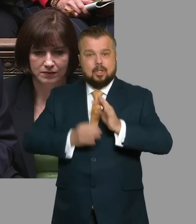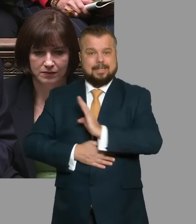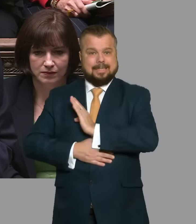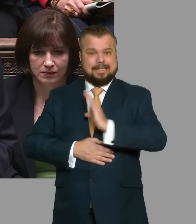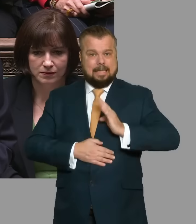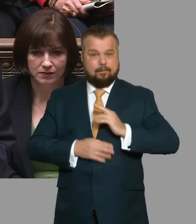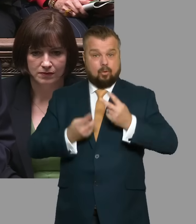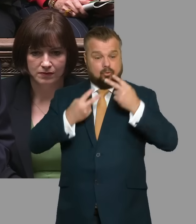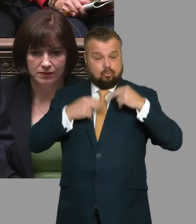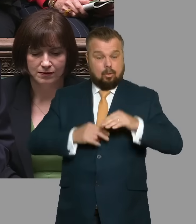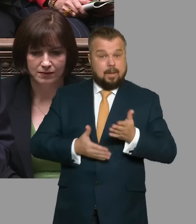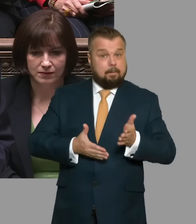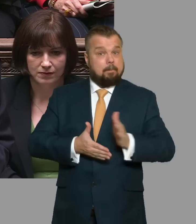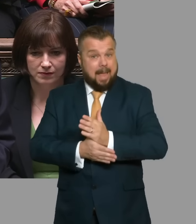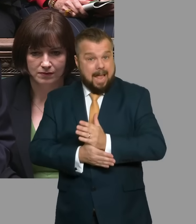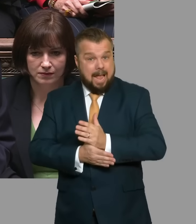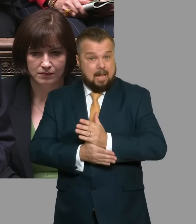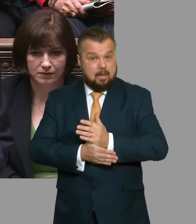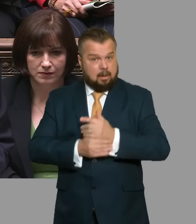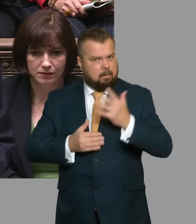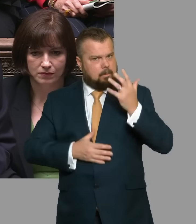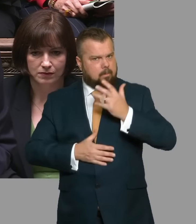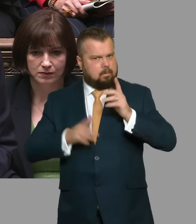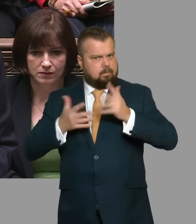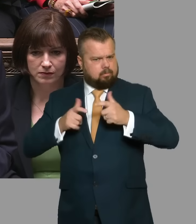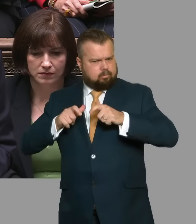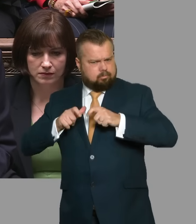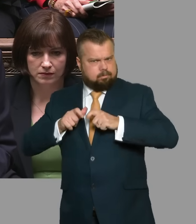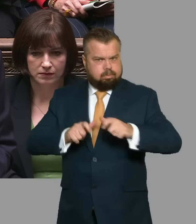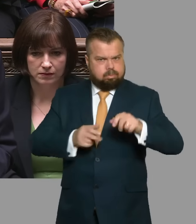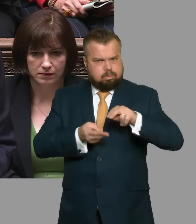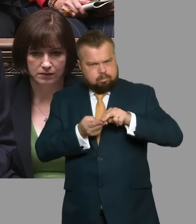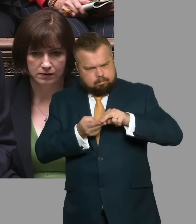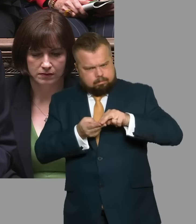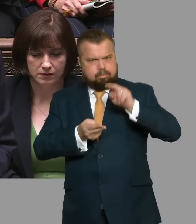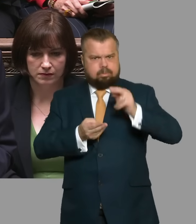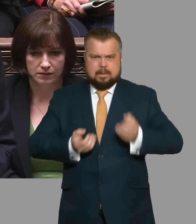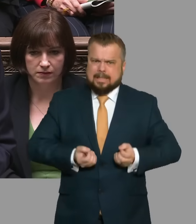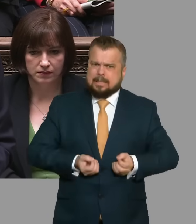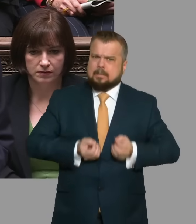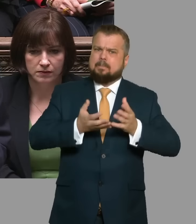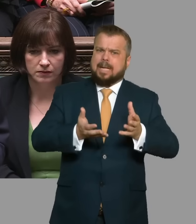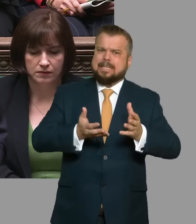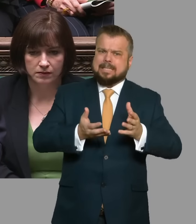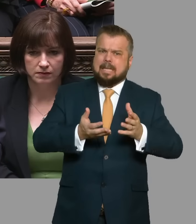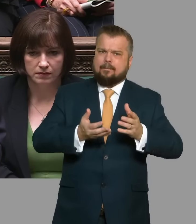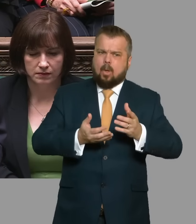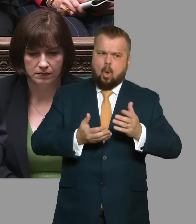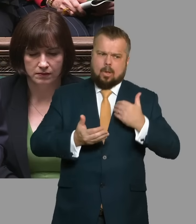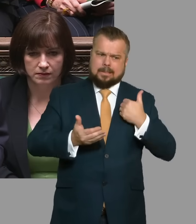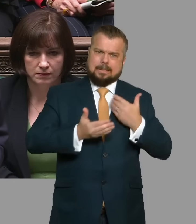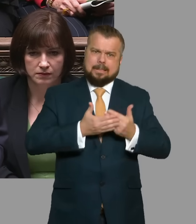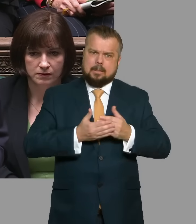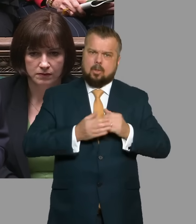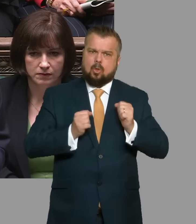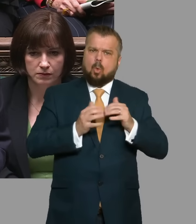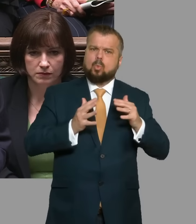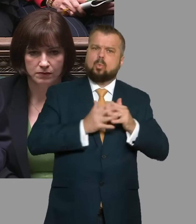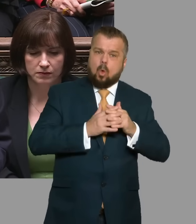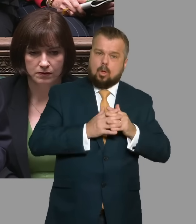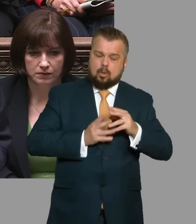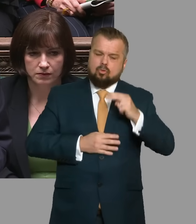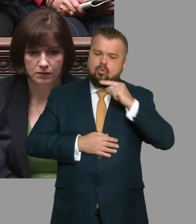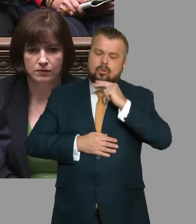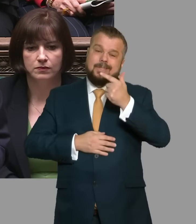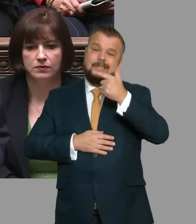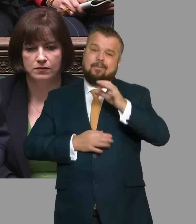growth. That is a stark contrast. Ben Wallace, the longest-serving Conservative Defence Secretary, openly admitted that under their watch